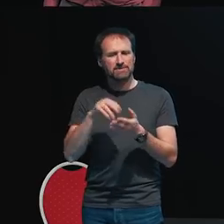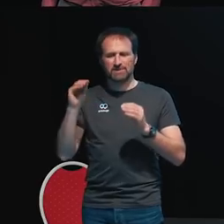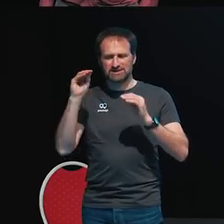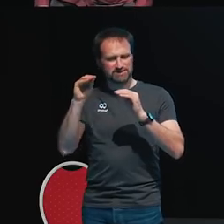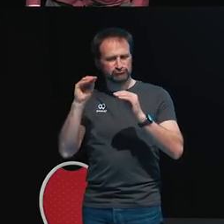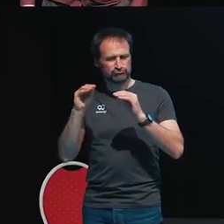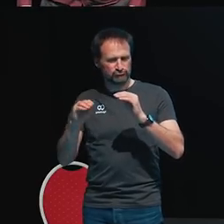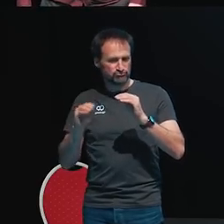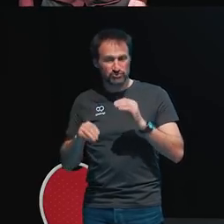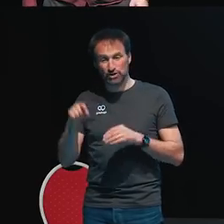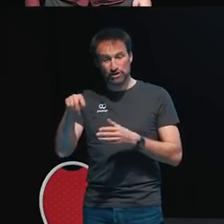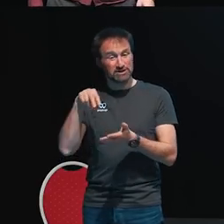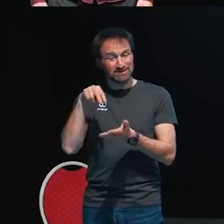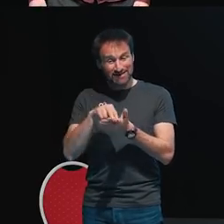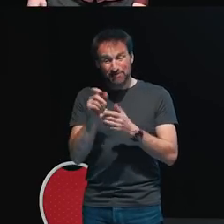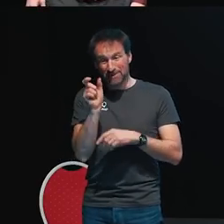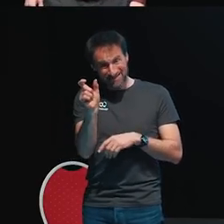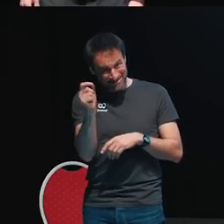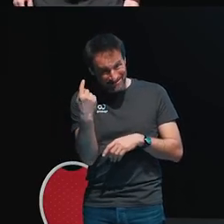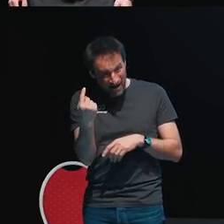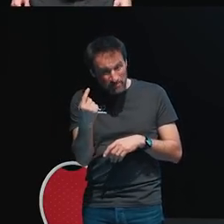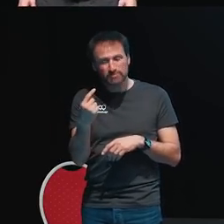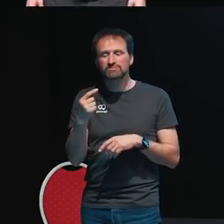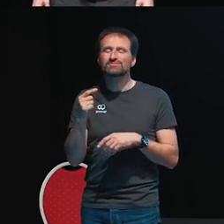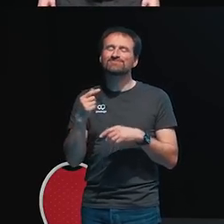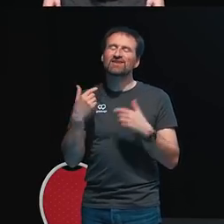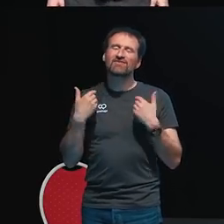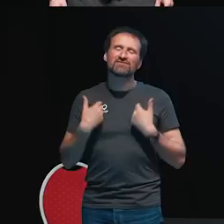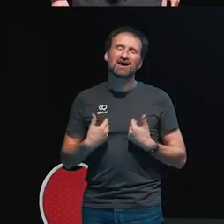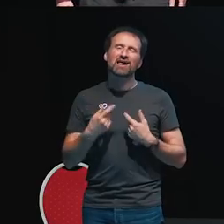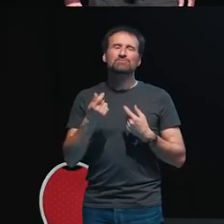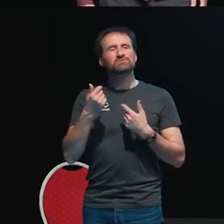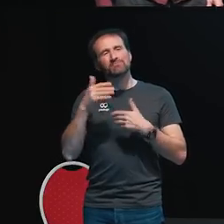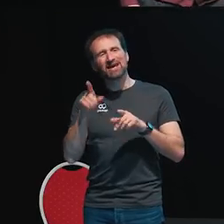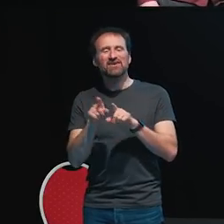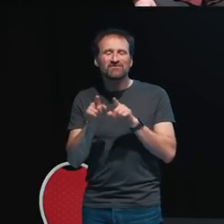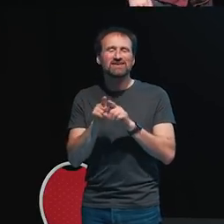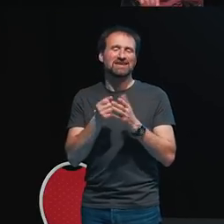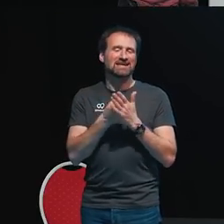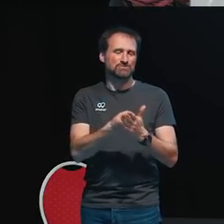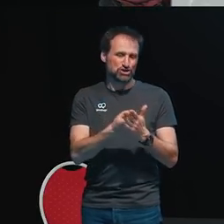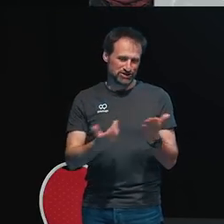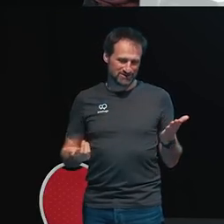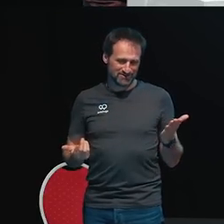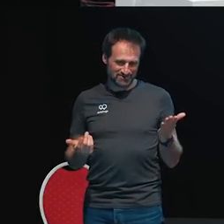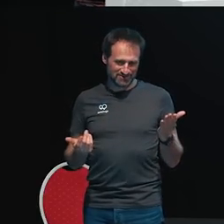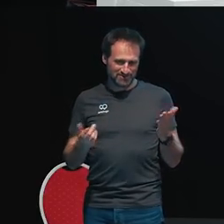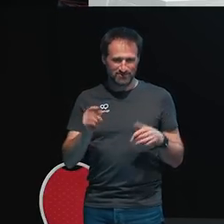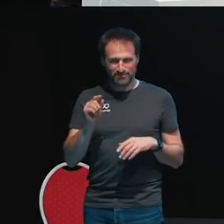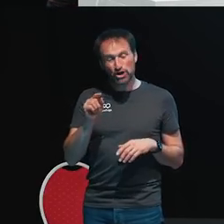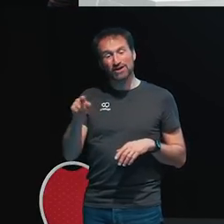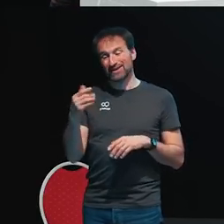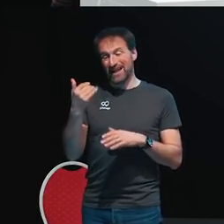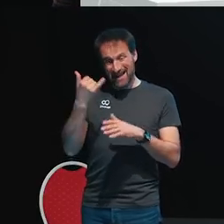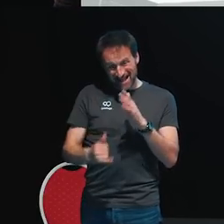And these statements themselves act a little bit more like expressions. So the last value that is